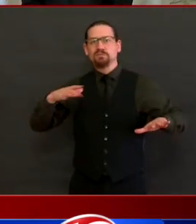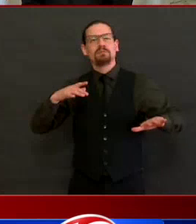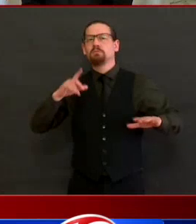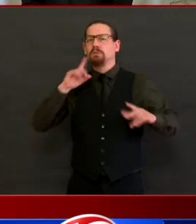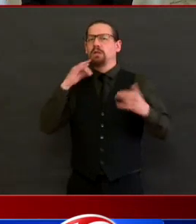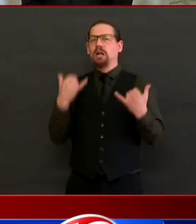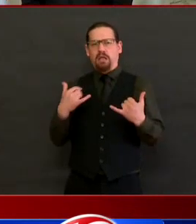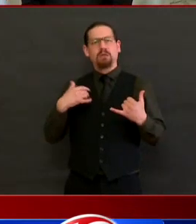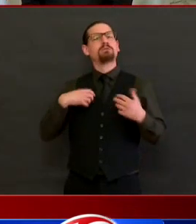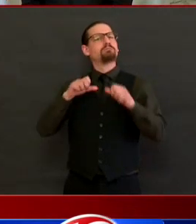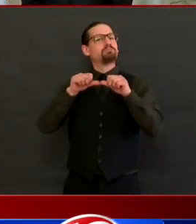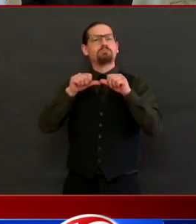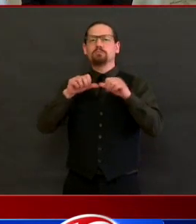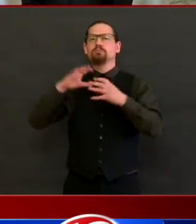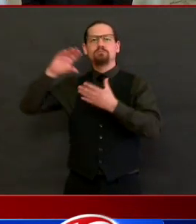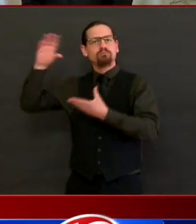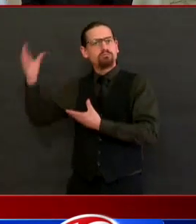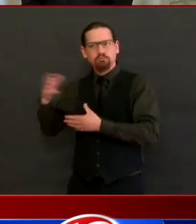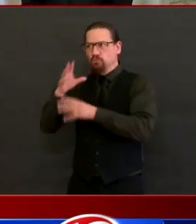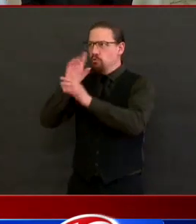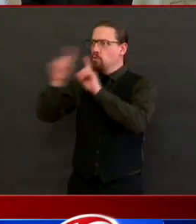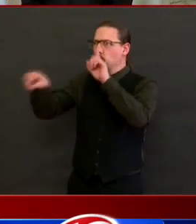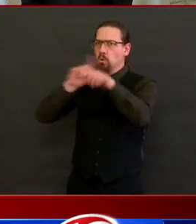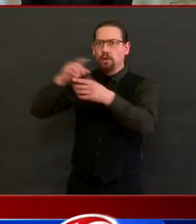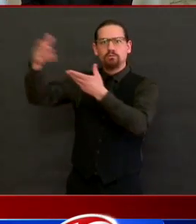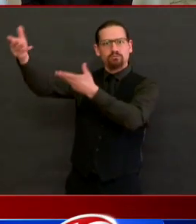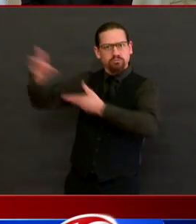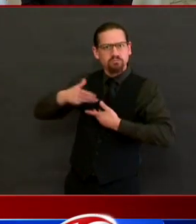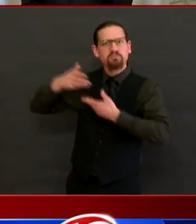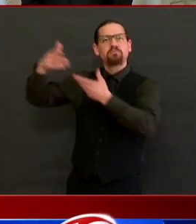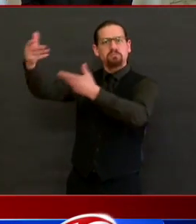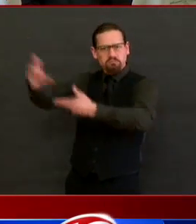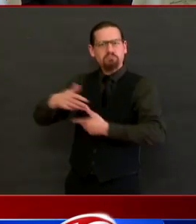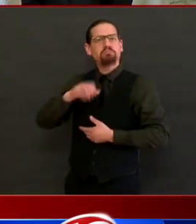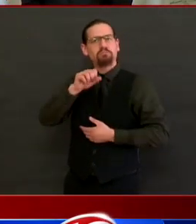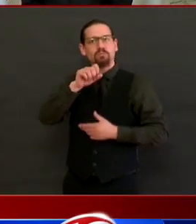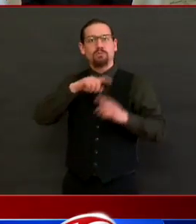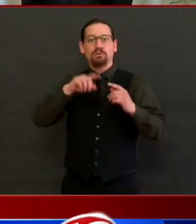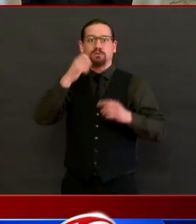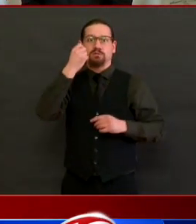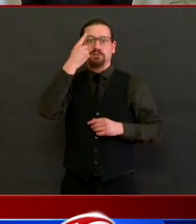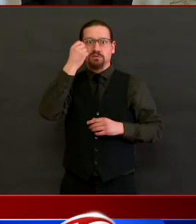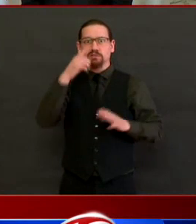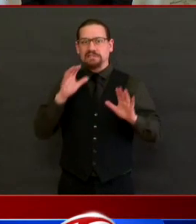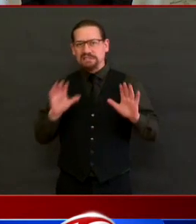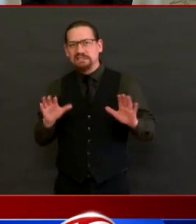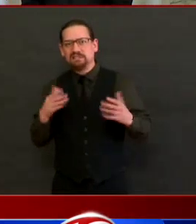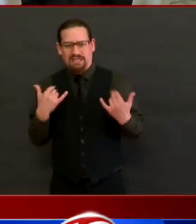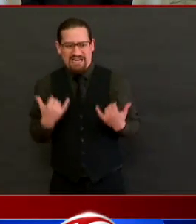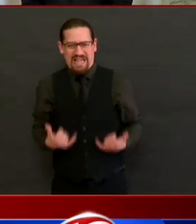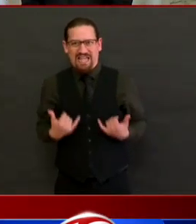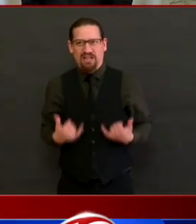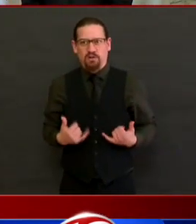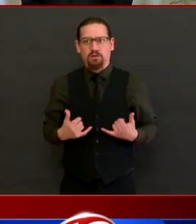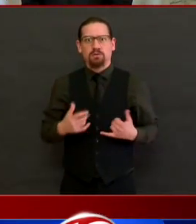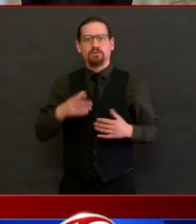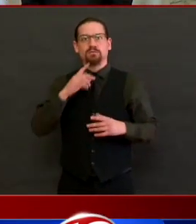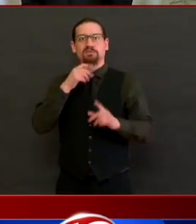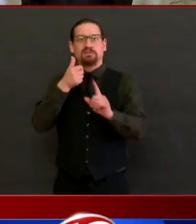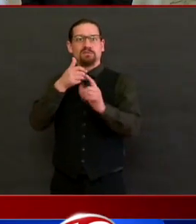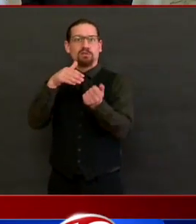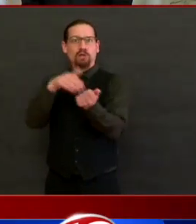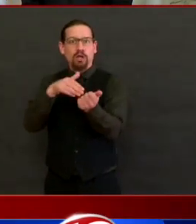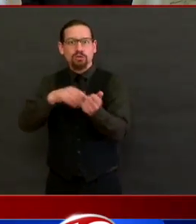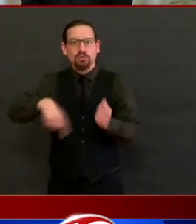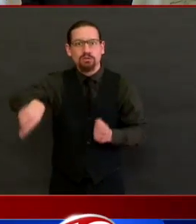these hospitals are having to make really tough decisions. And that means if you're a doctor, if you're a nurse, if you're working in an ER, if